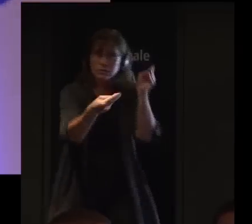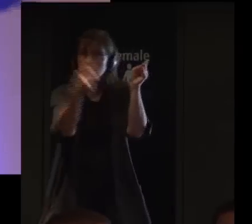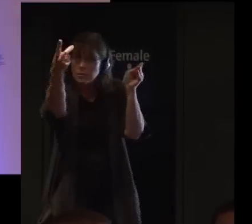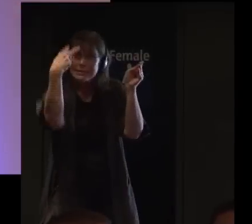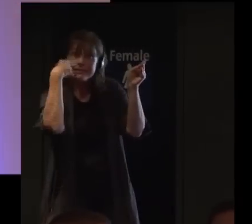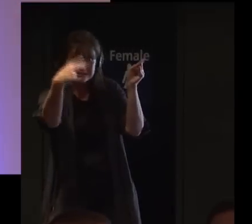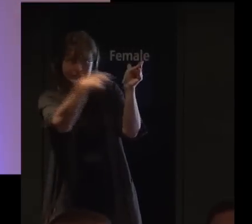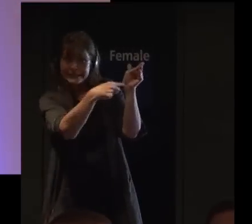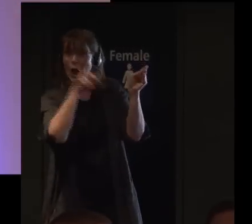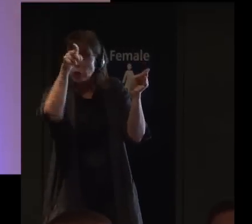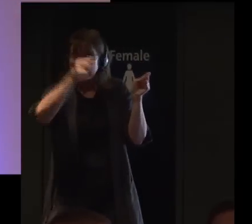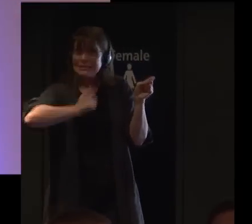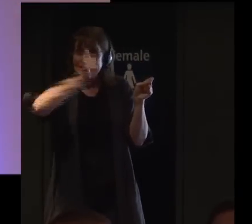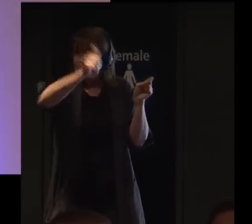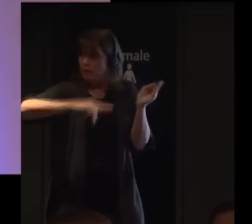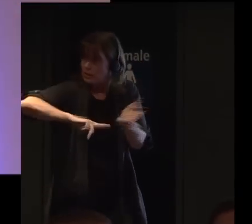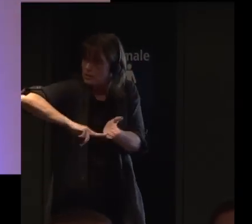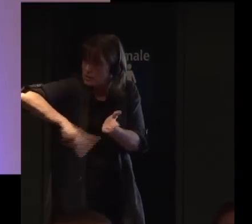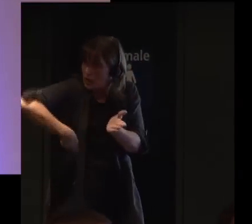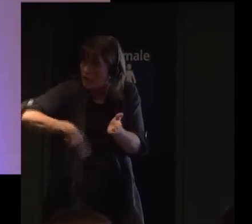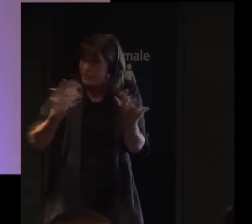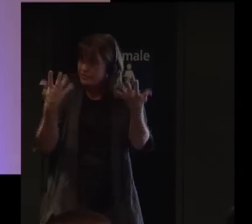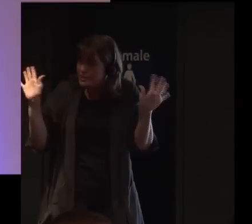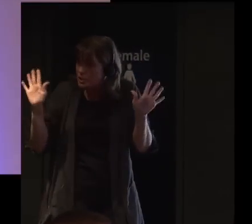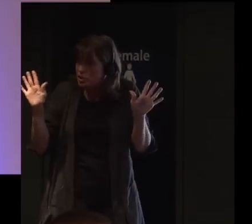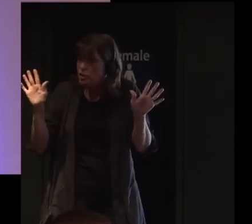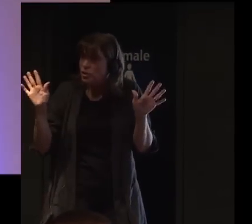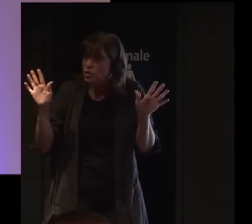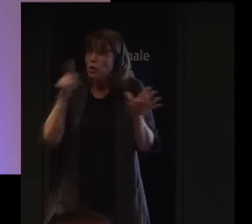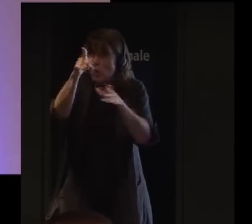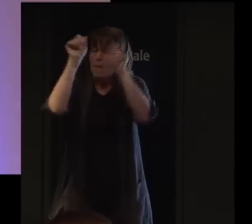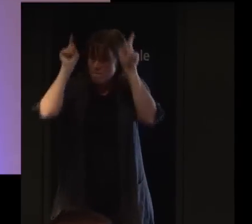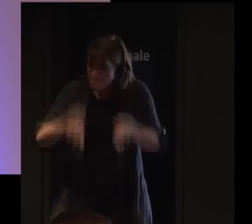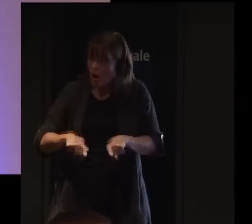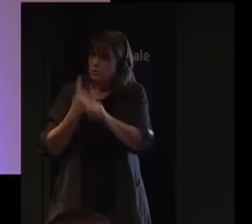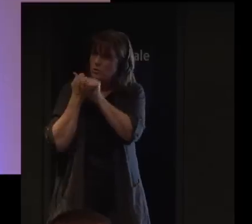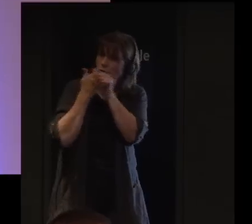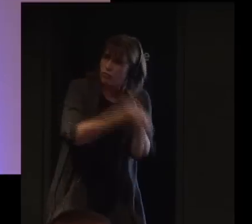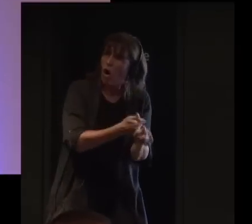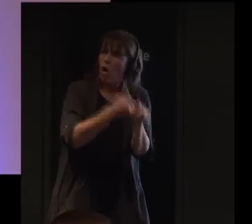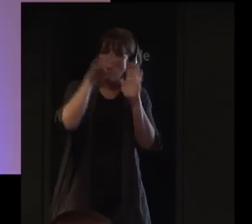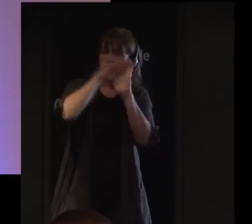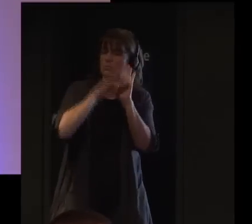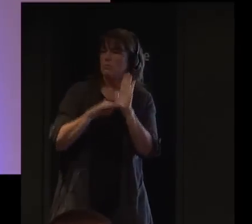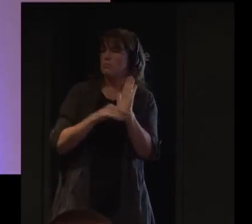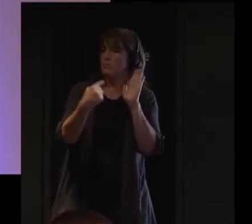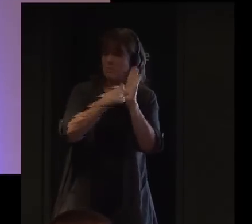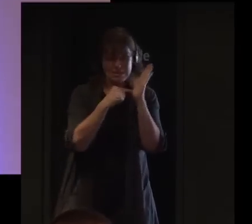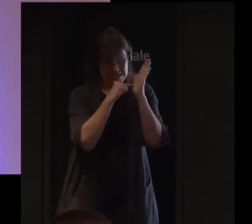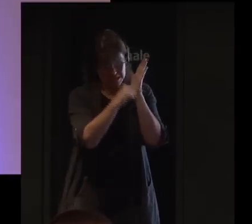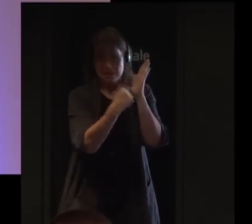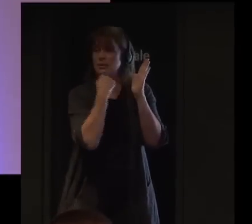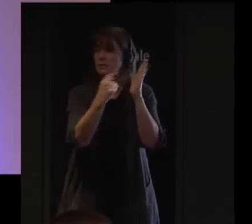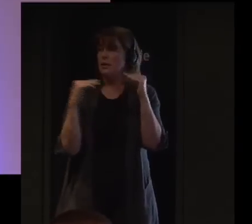into the substance of this disability action plan, you will see that there are measures that the